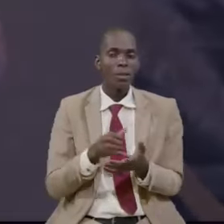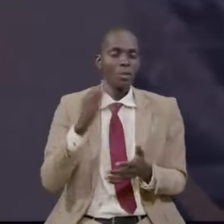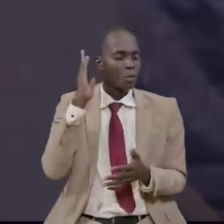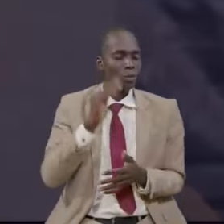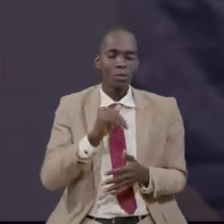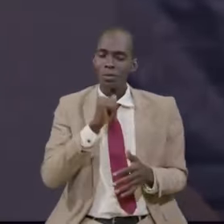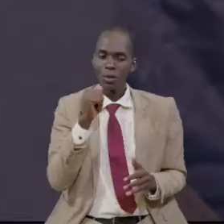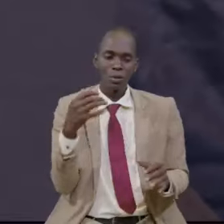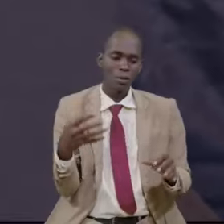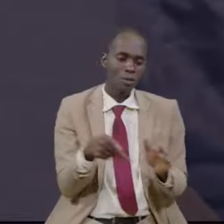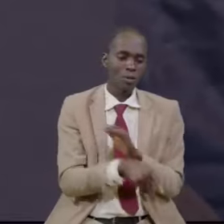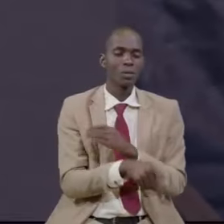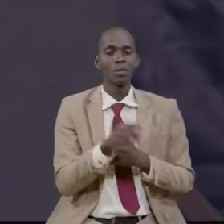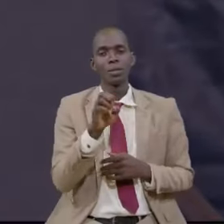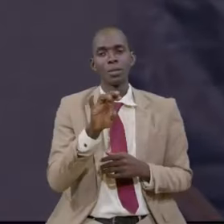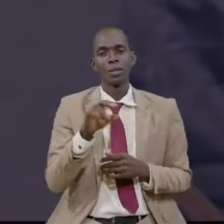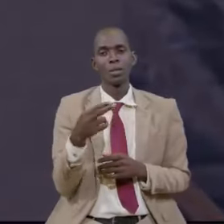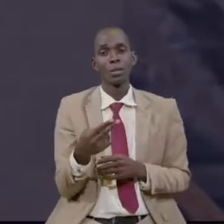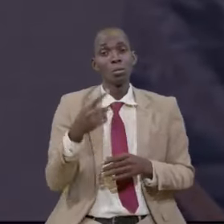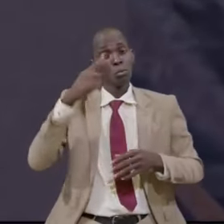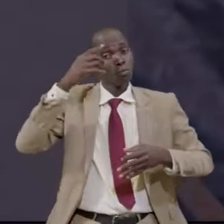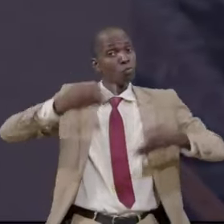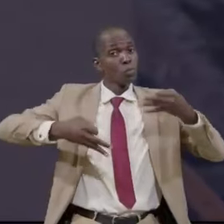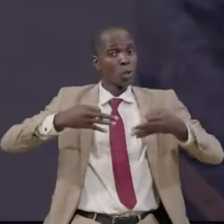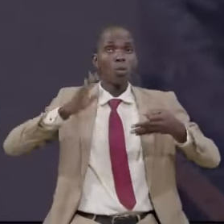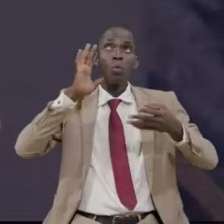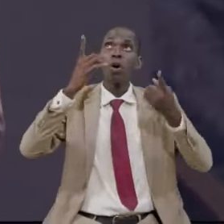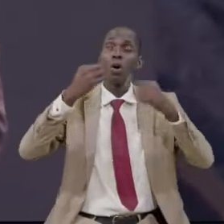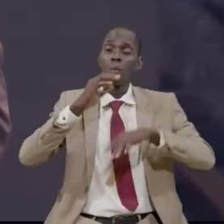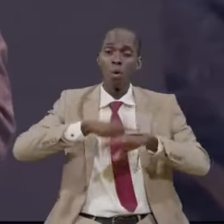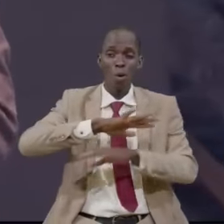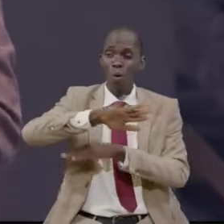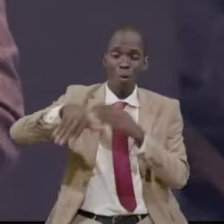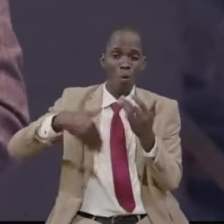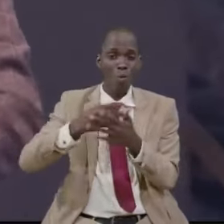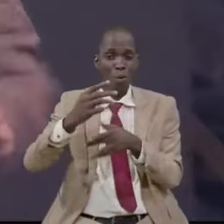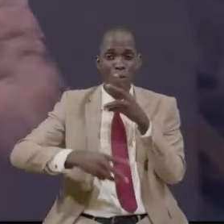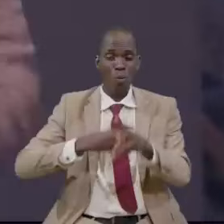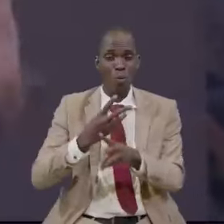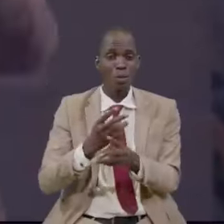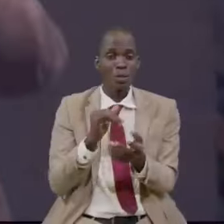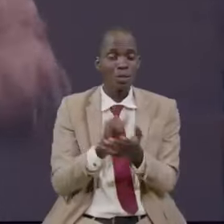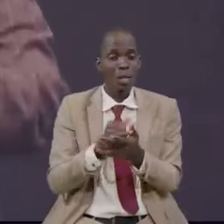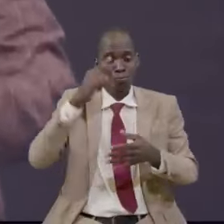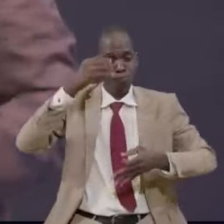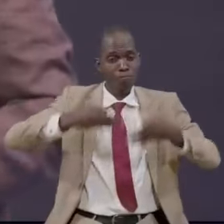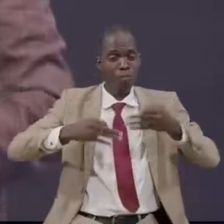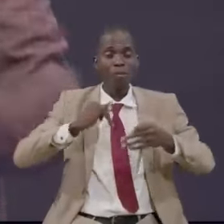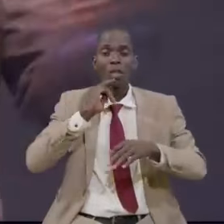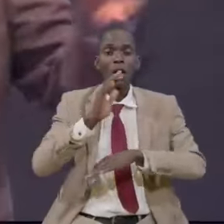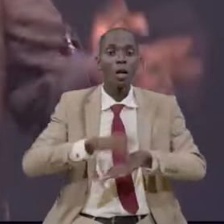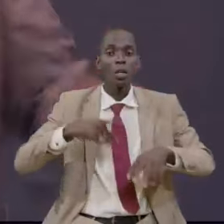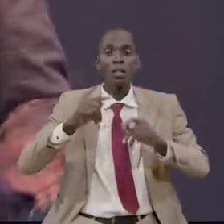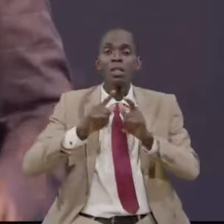Judgment is coming upon this world. It's called the Great Tribulation. And there'll be that tribulation